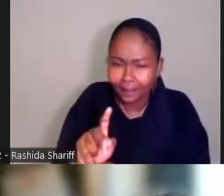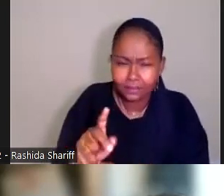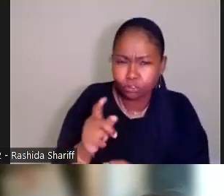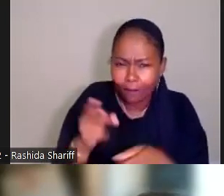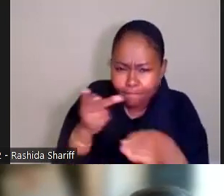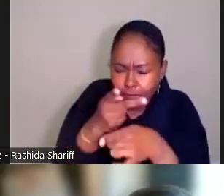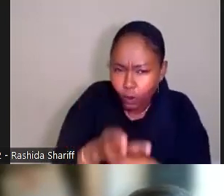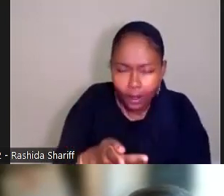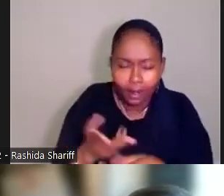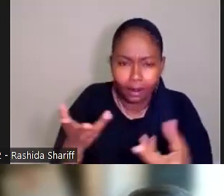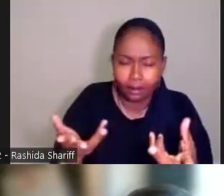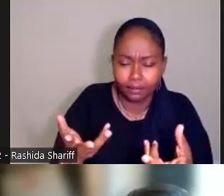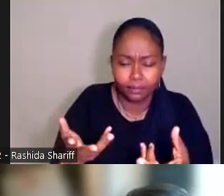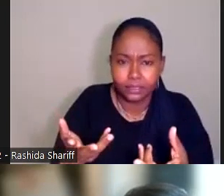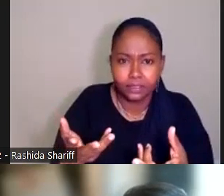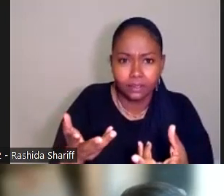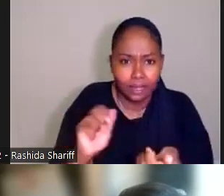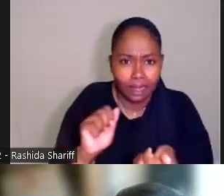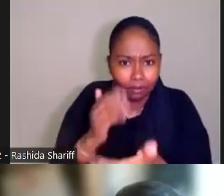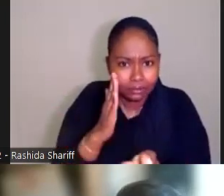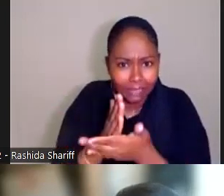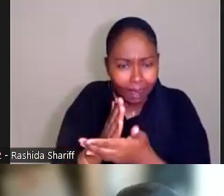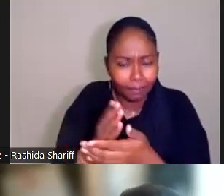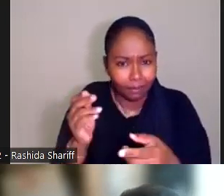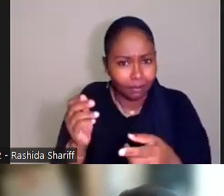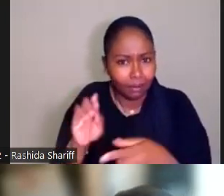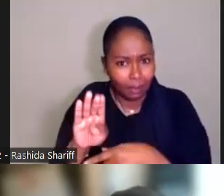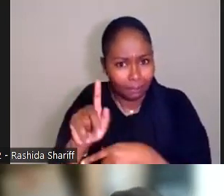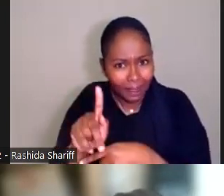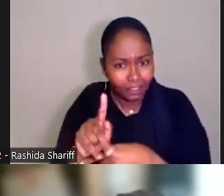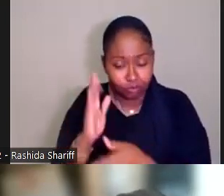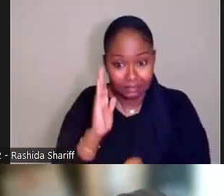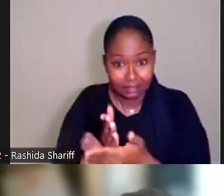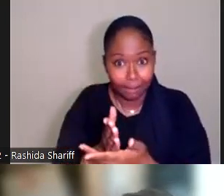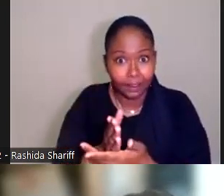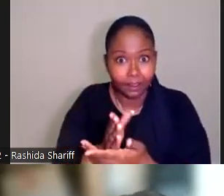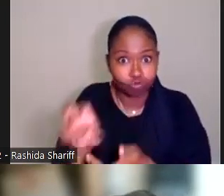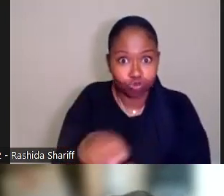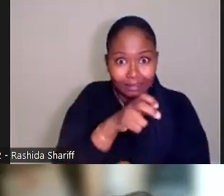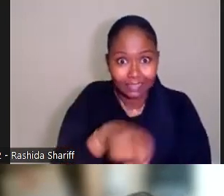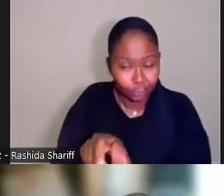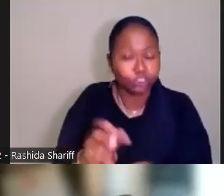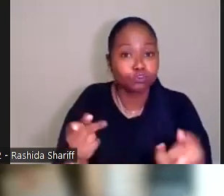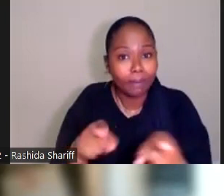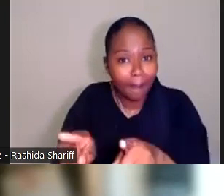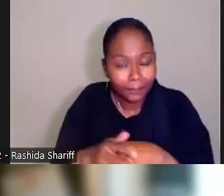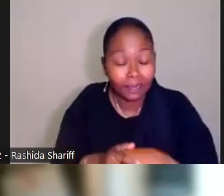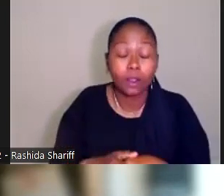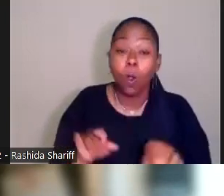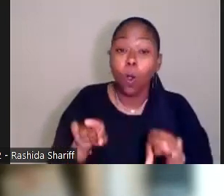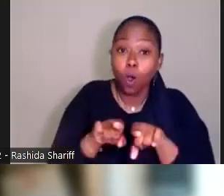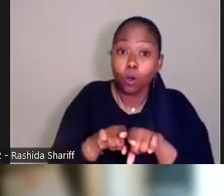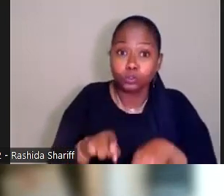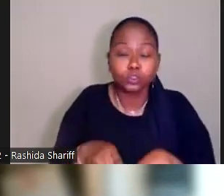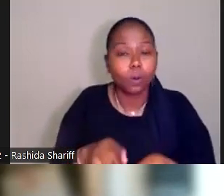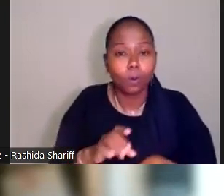role of banks in stopping transactions from going through. So that's one end of it. There's also looking at the law enforcement